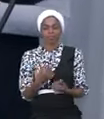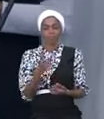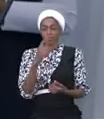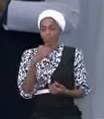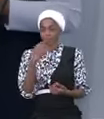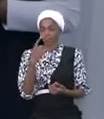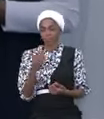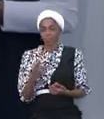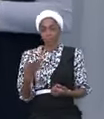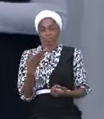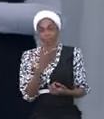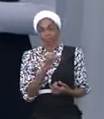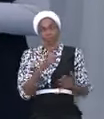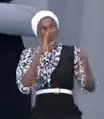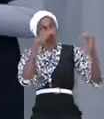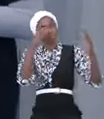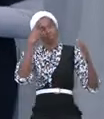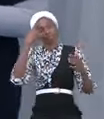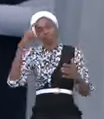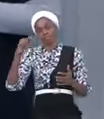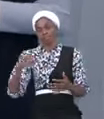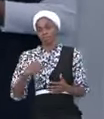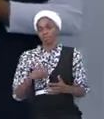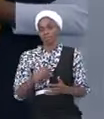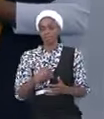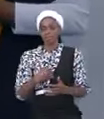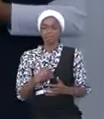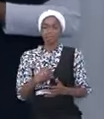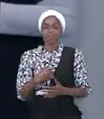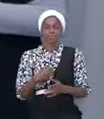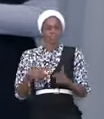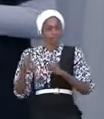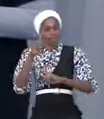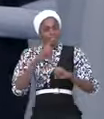say, there is hope for me.